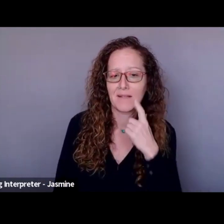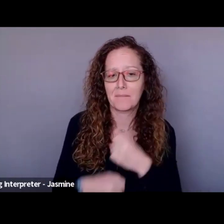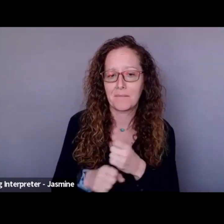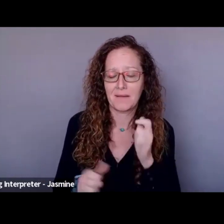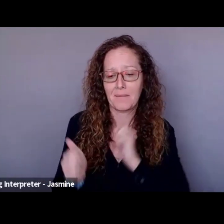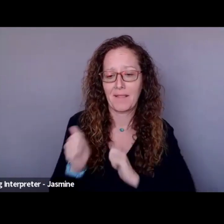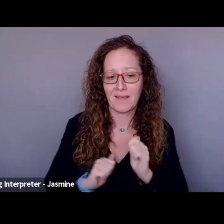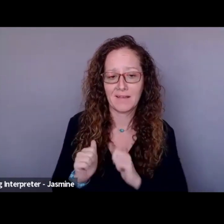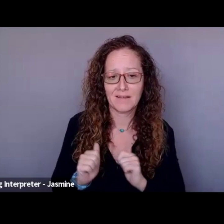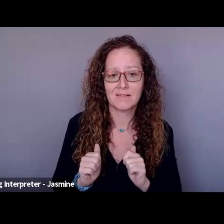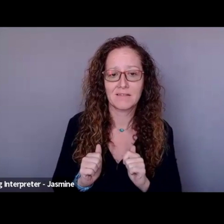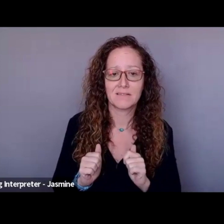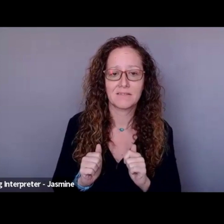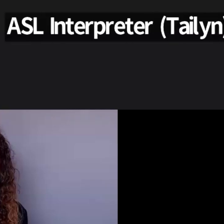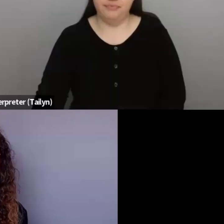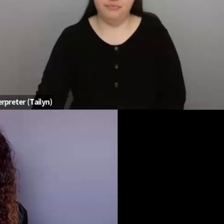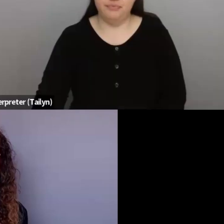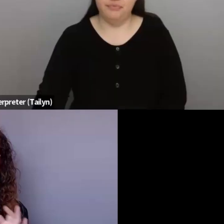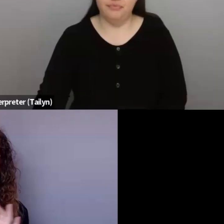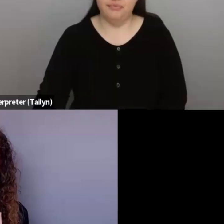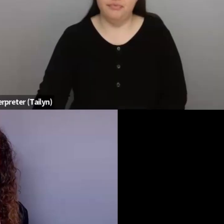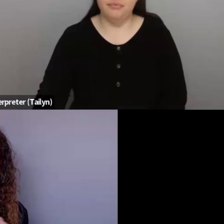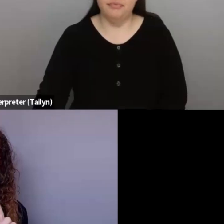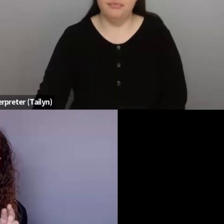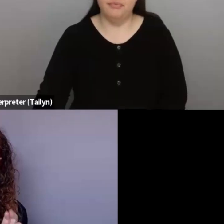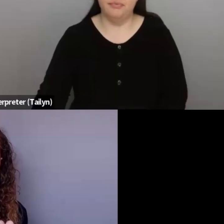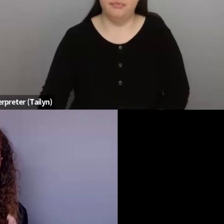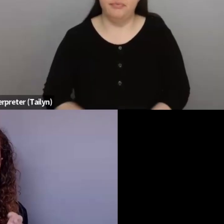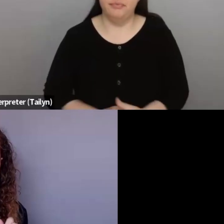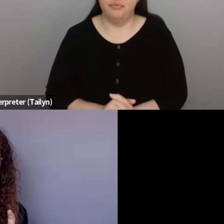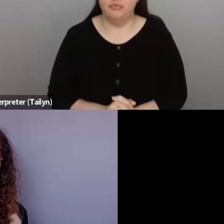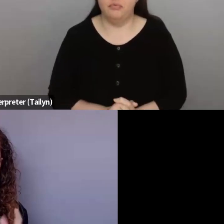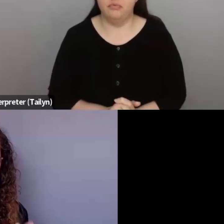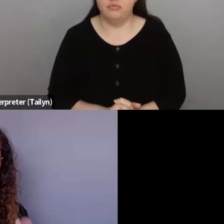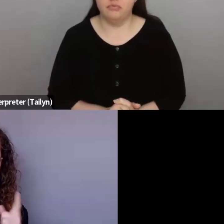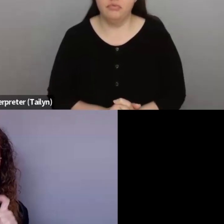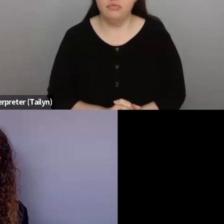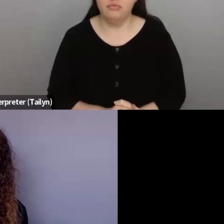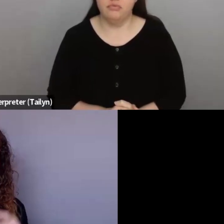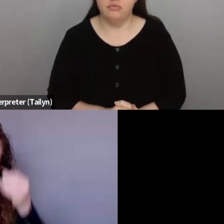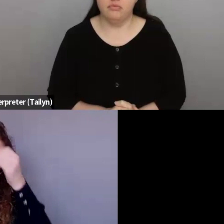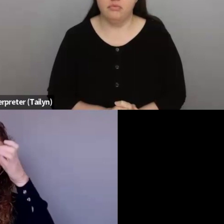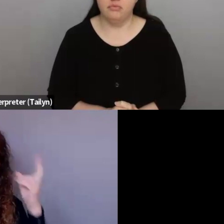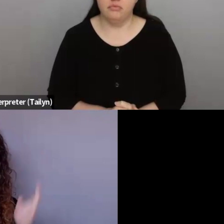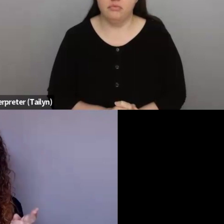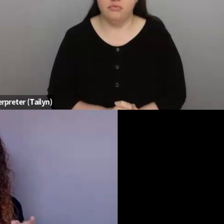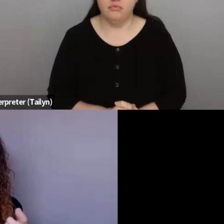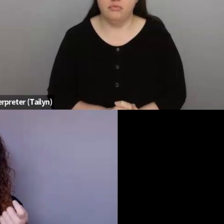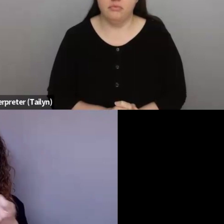But is it important that the dramaturg be a historian too? That's not important, right?